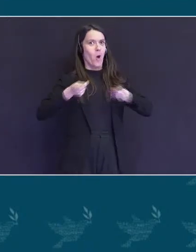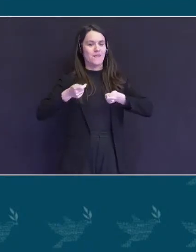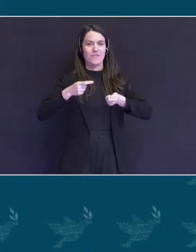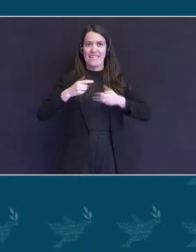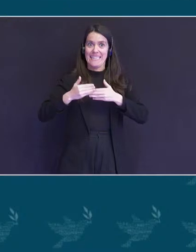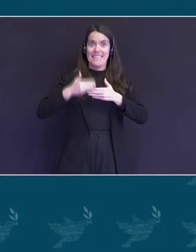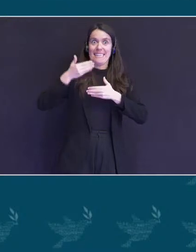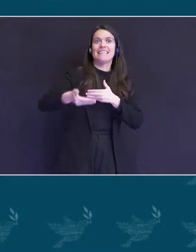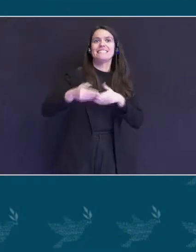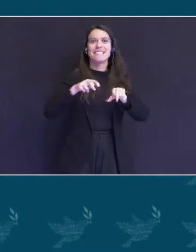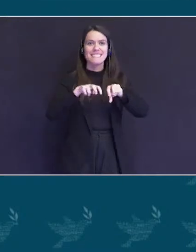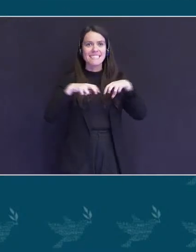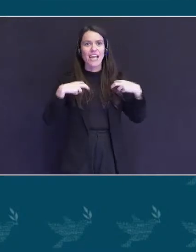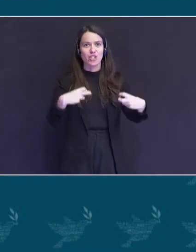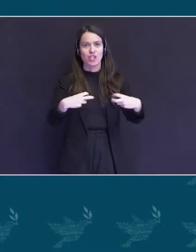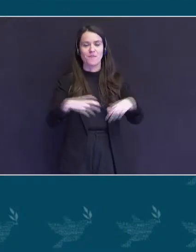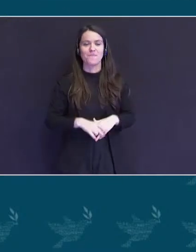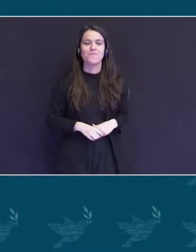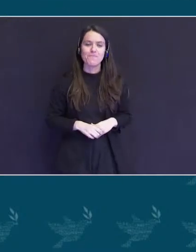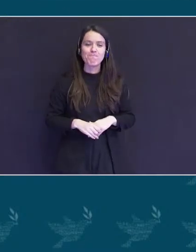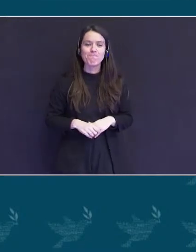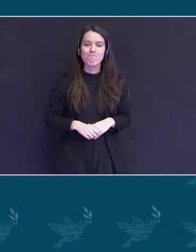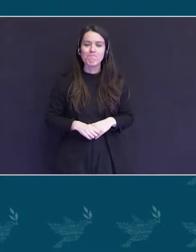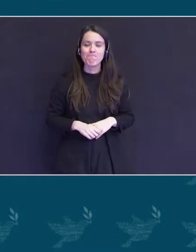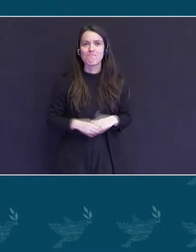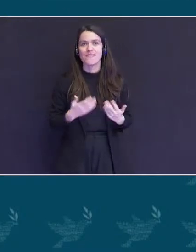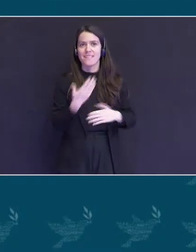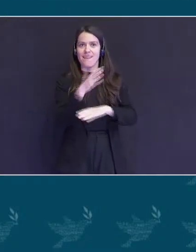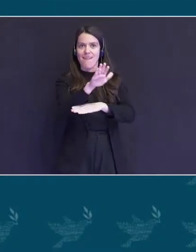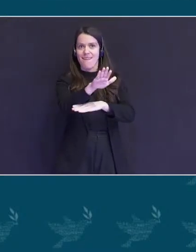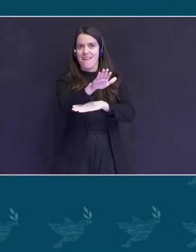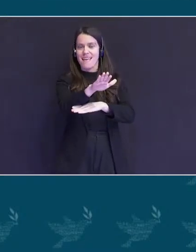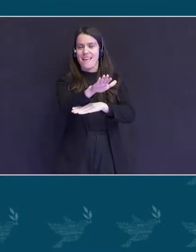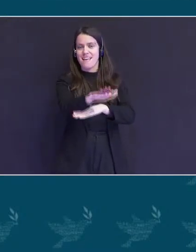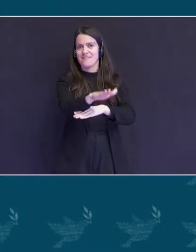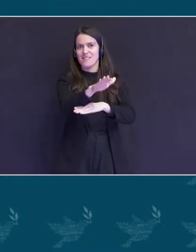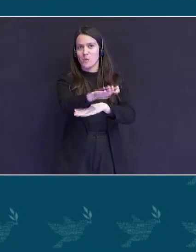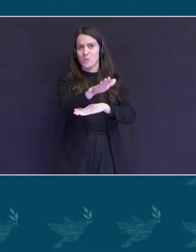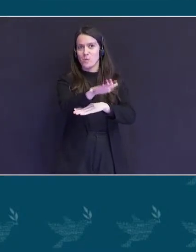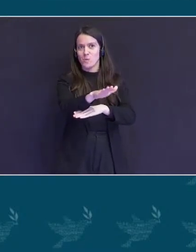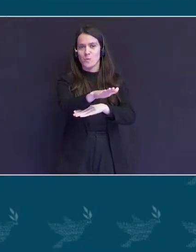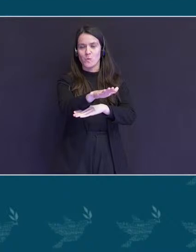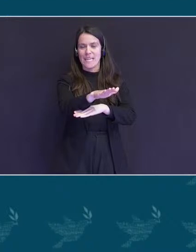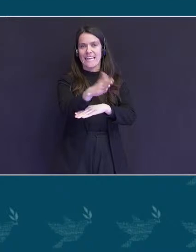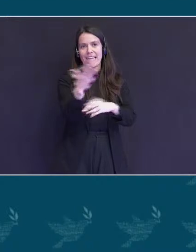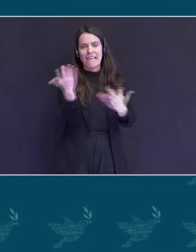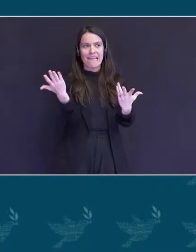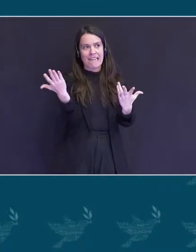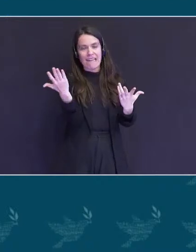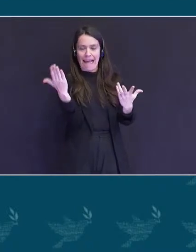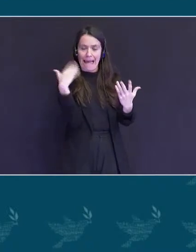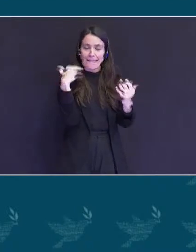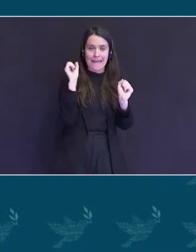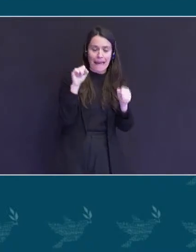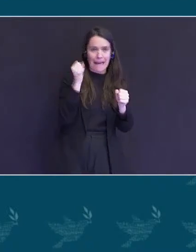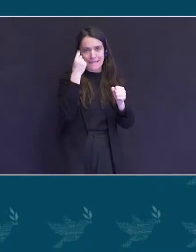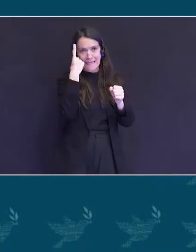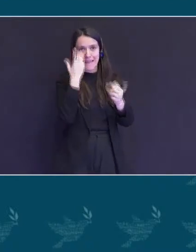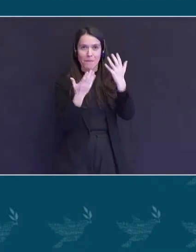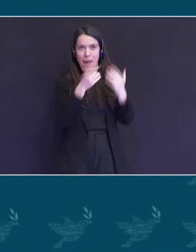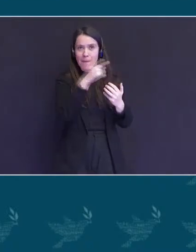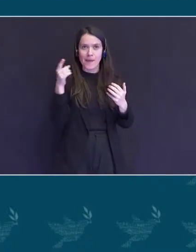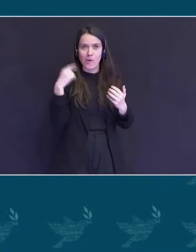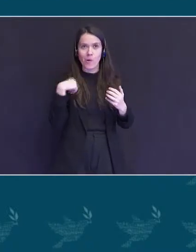next section today. In the afternoon, I can understand that maybe you are